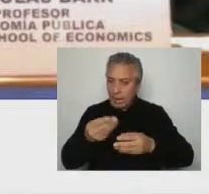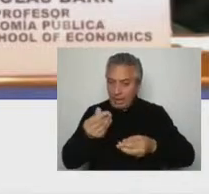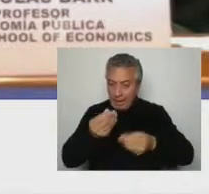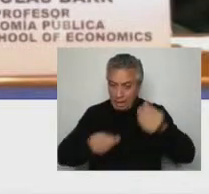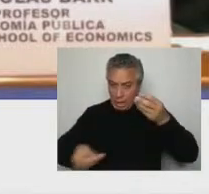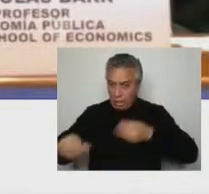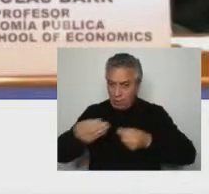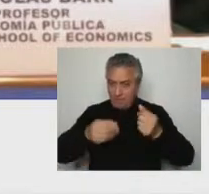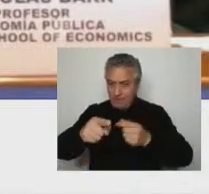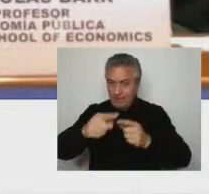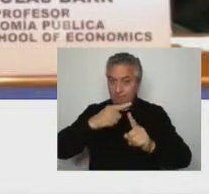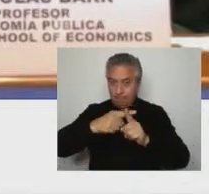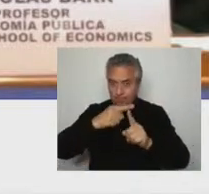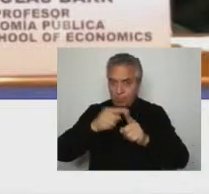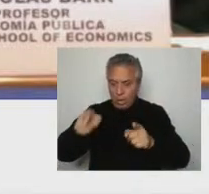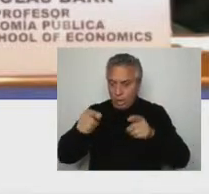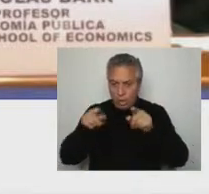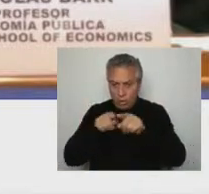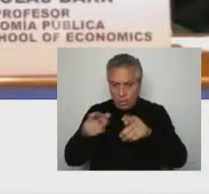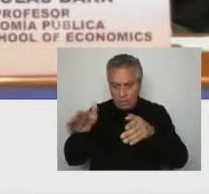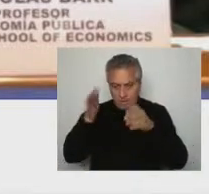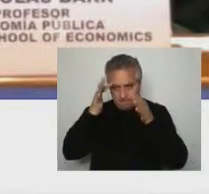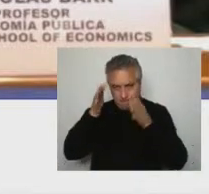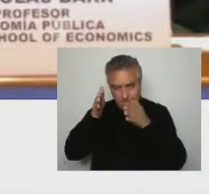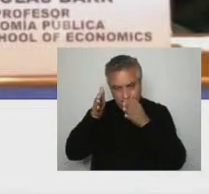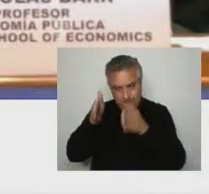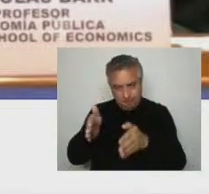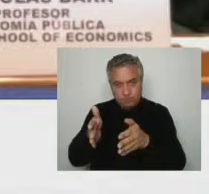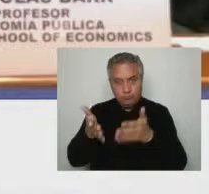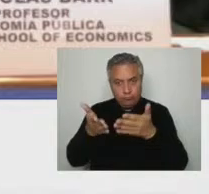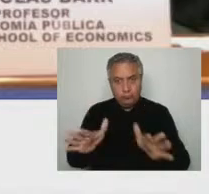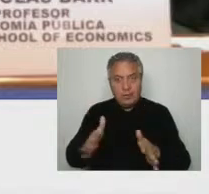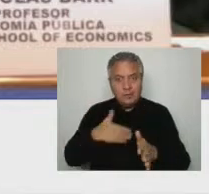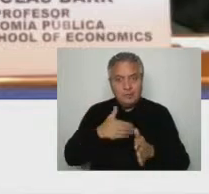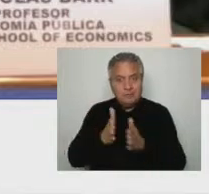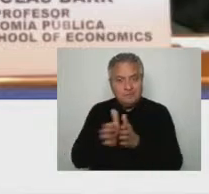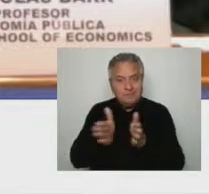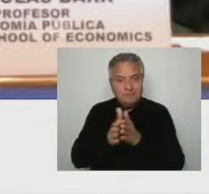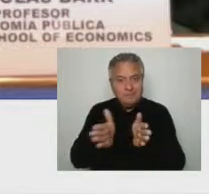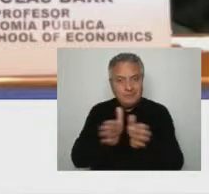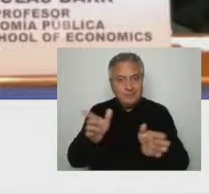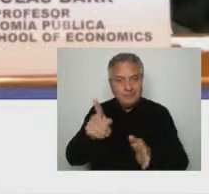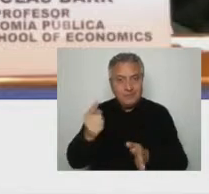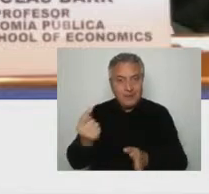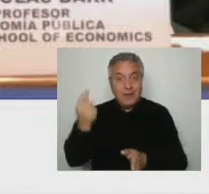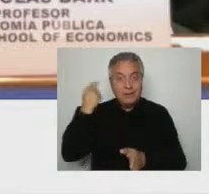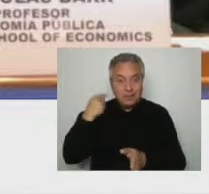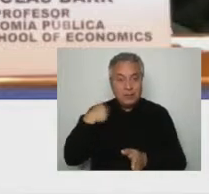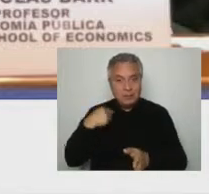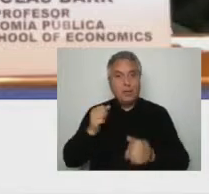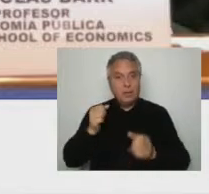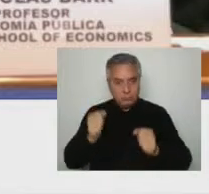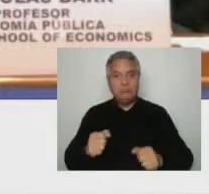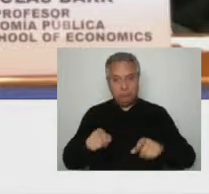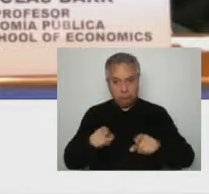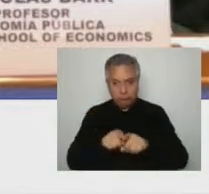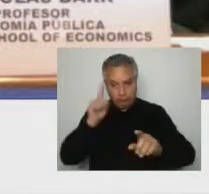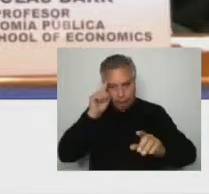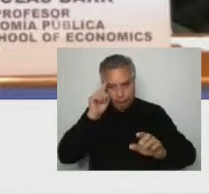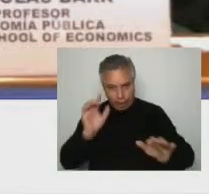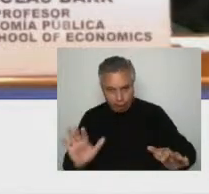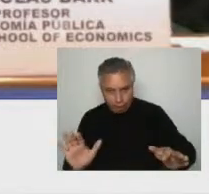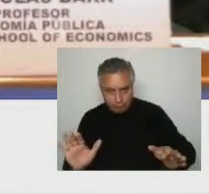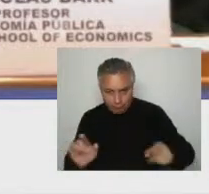explained yesterday. They can be made sustainable because you can fit them to different budget envelopes. They're